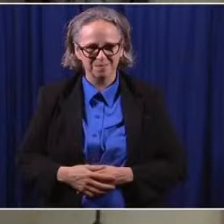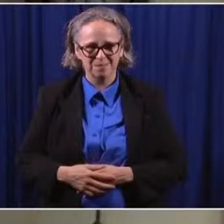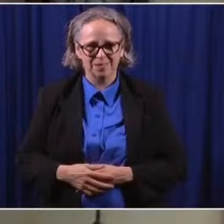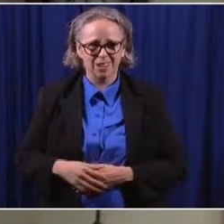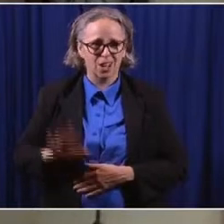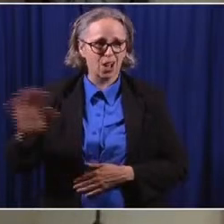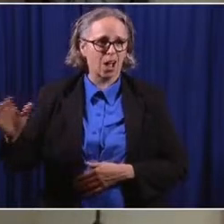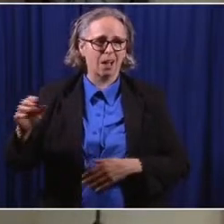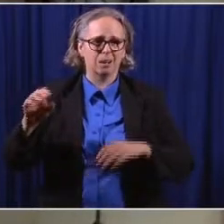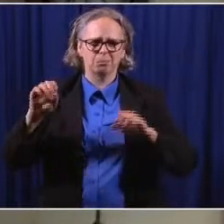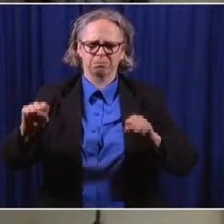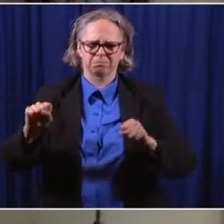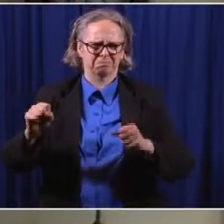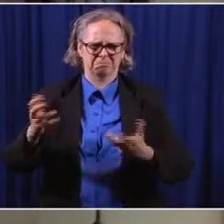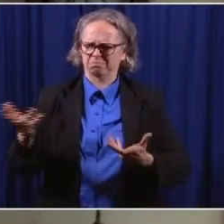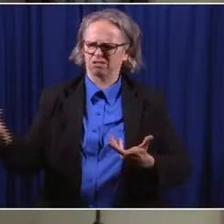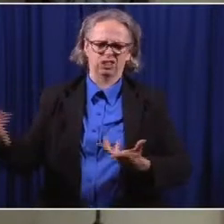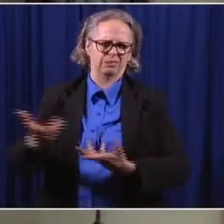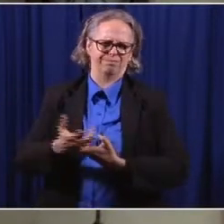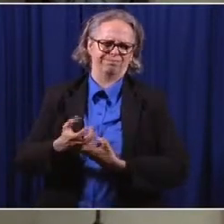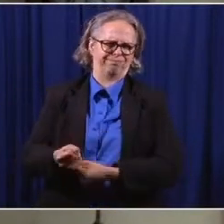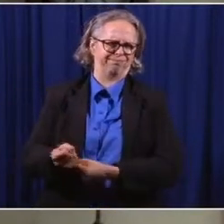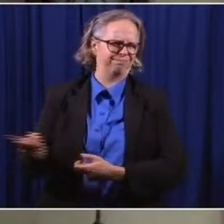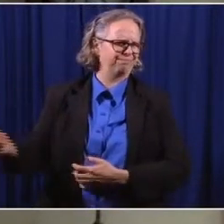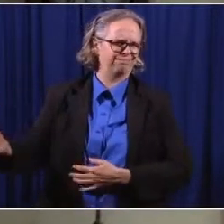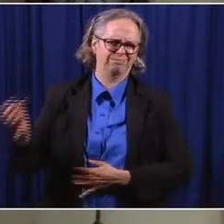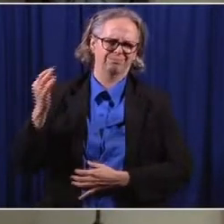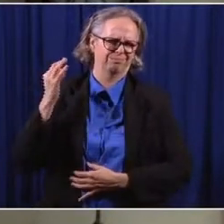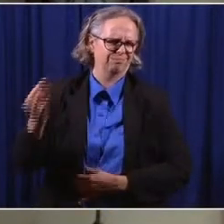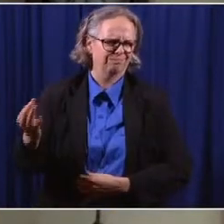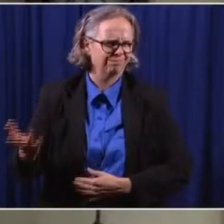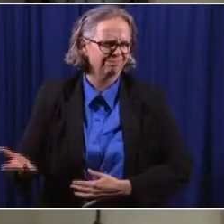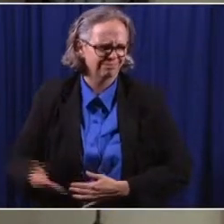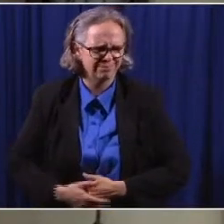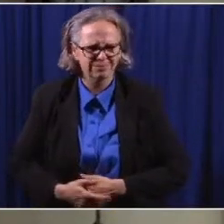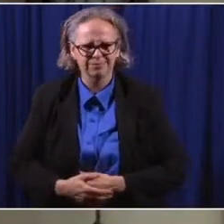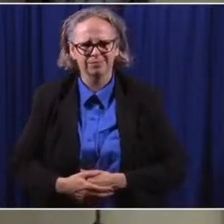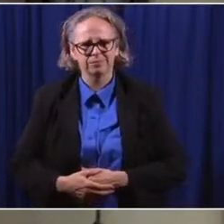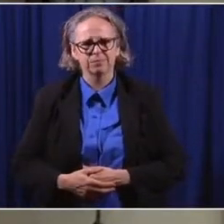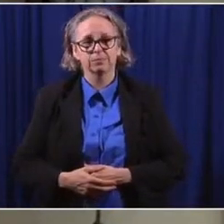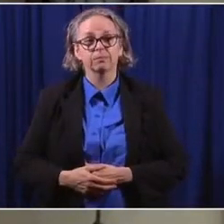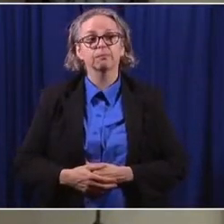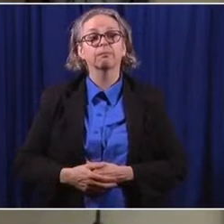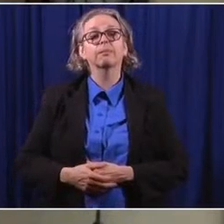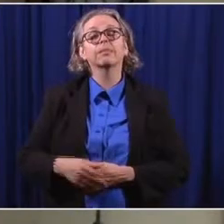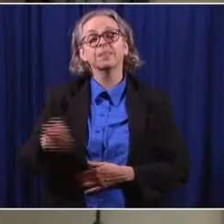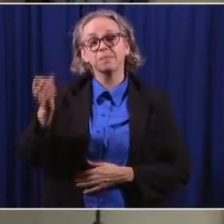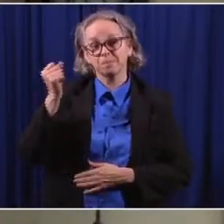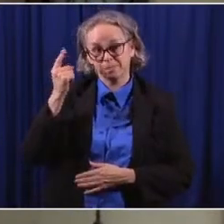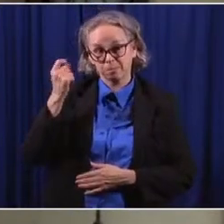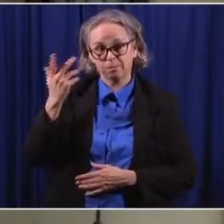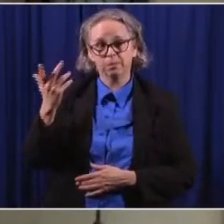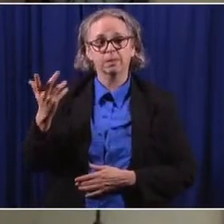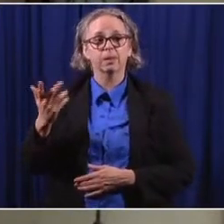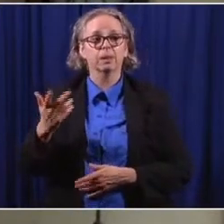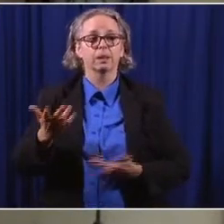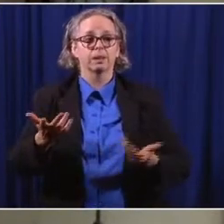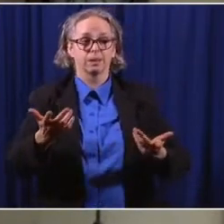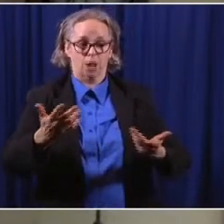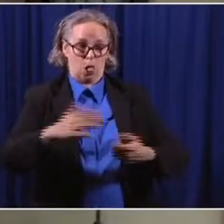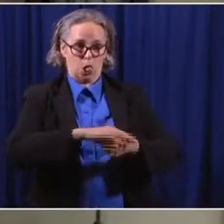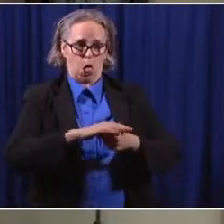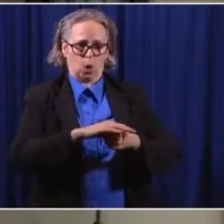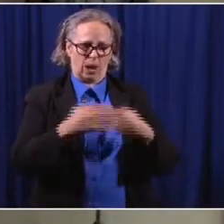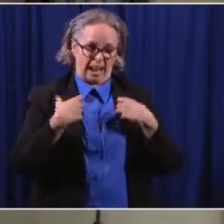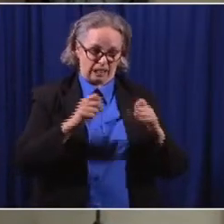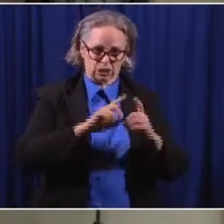I think she'll be someone that the local health departments, 113 local health departments in our state, will be